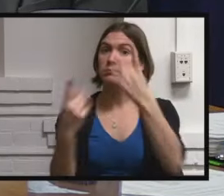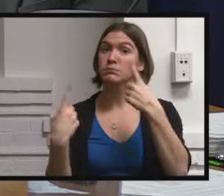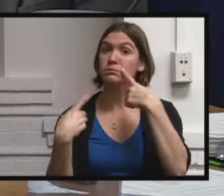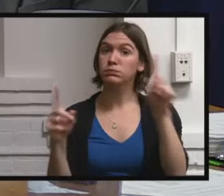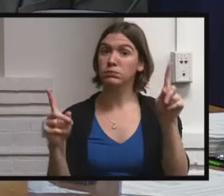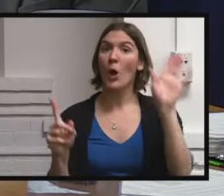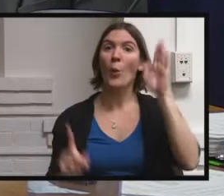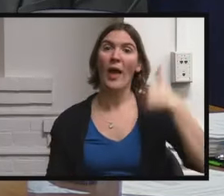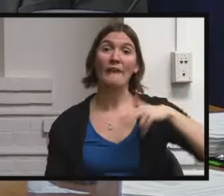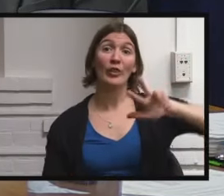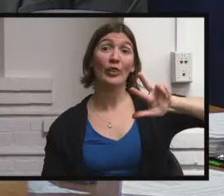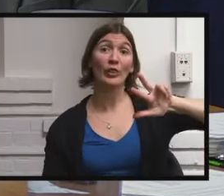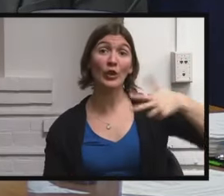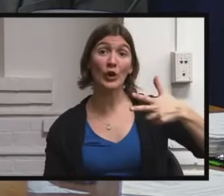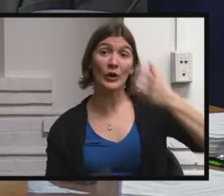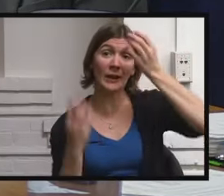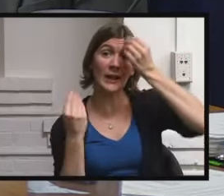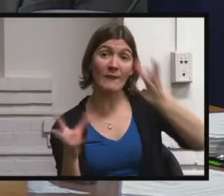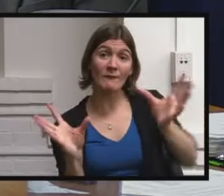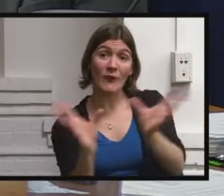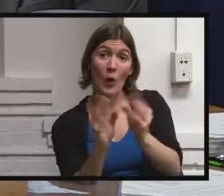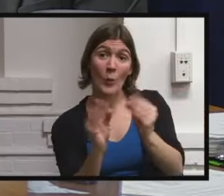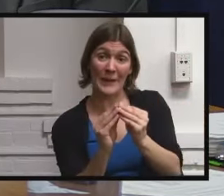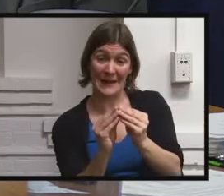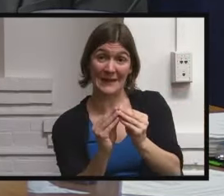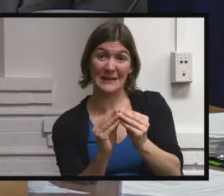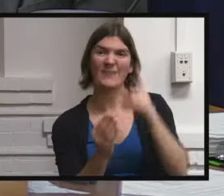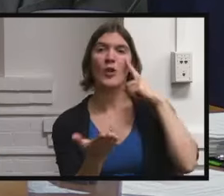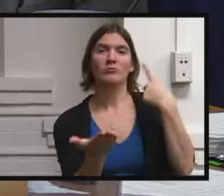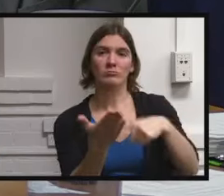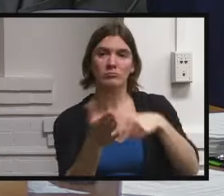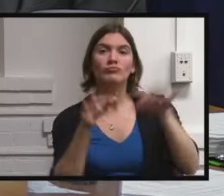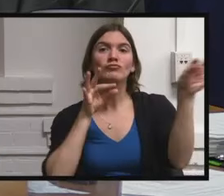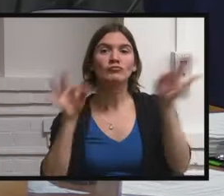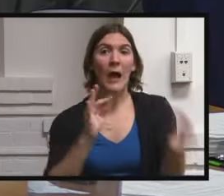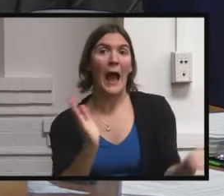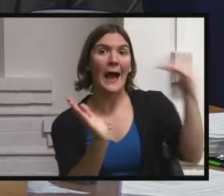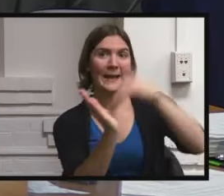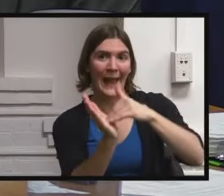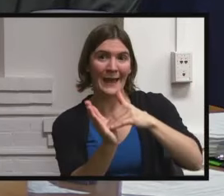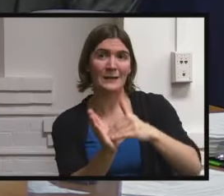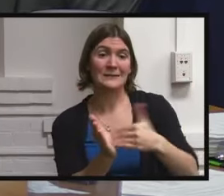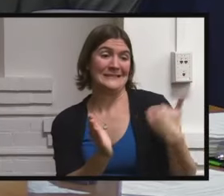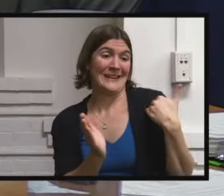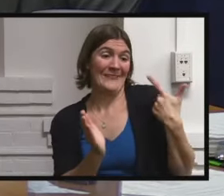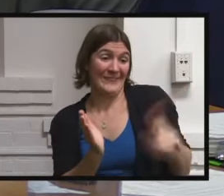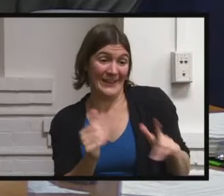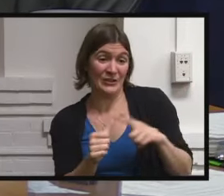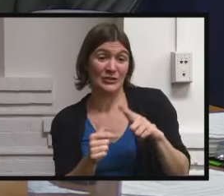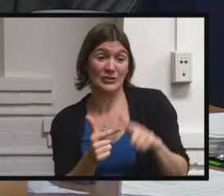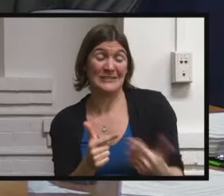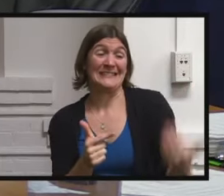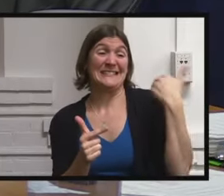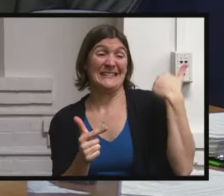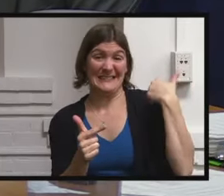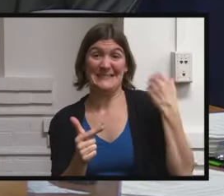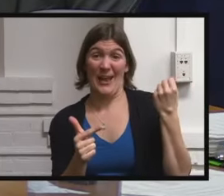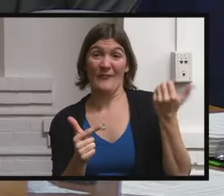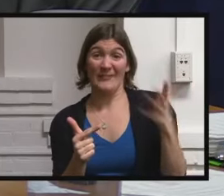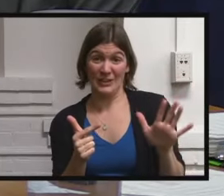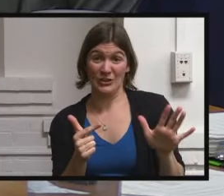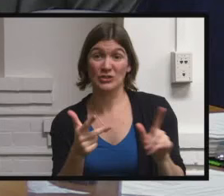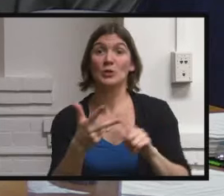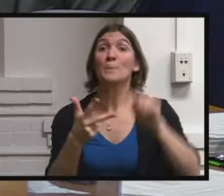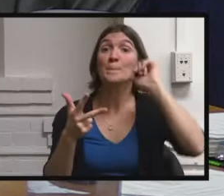are having our third meeting to discuss police fire facilities project alternatives